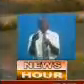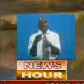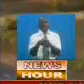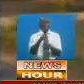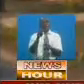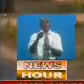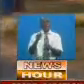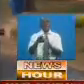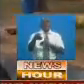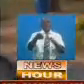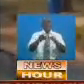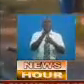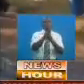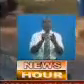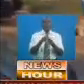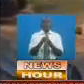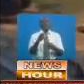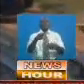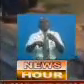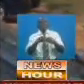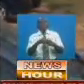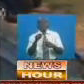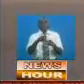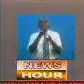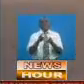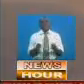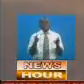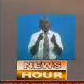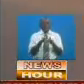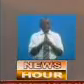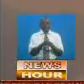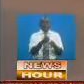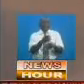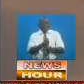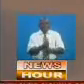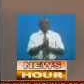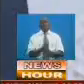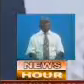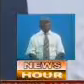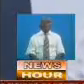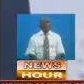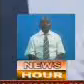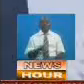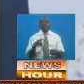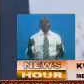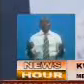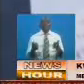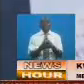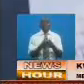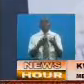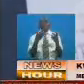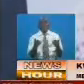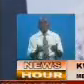Yeboah, enumerated some of the hurdles the assembly have had to tackle with the exercise. The challenges that we are facing